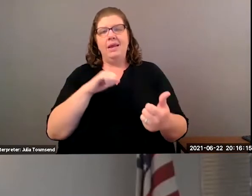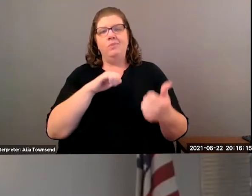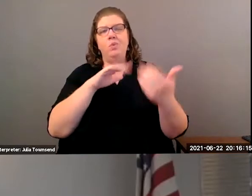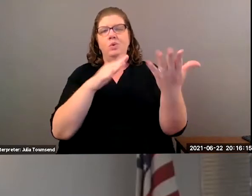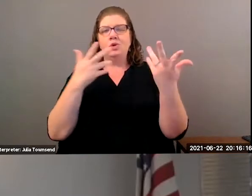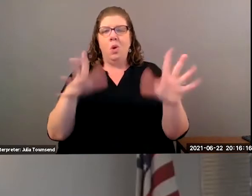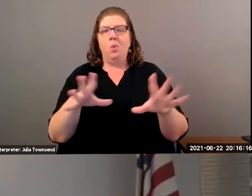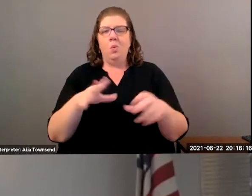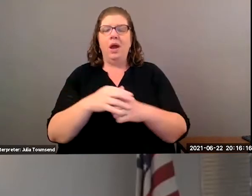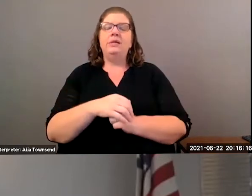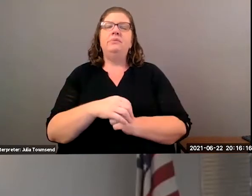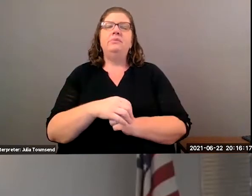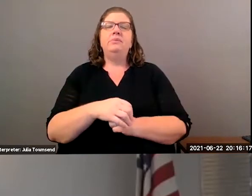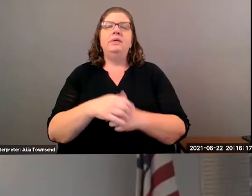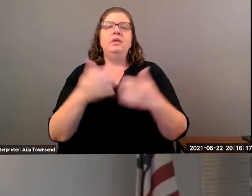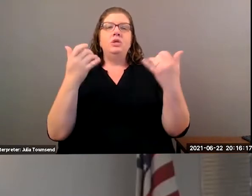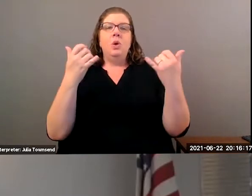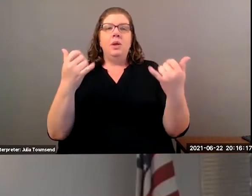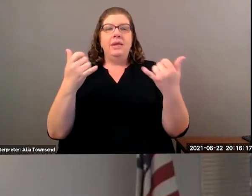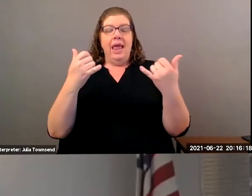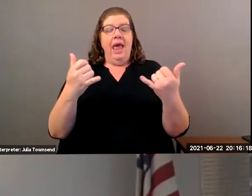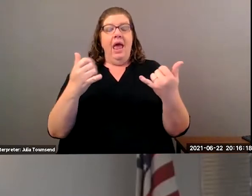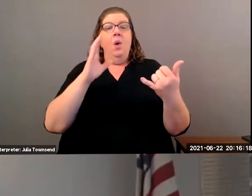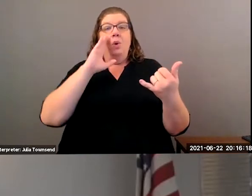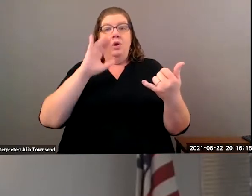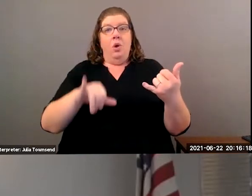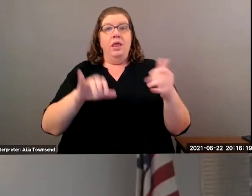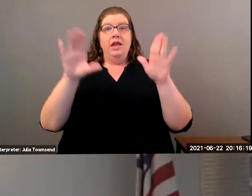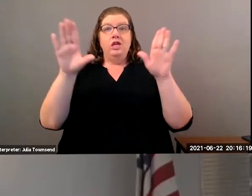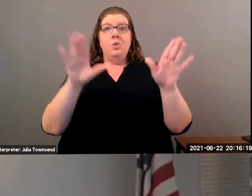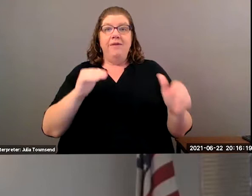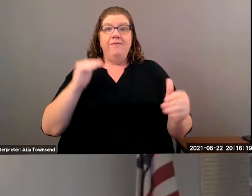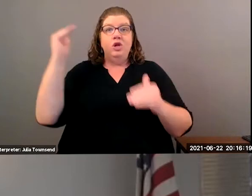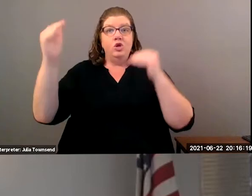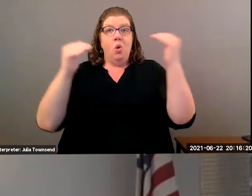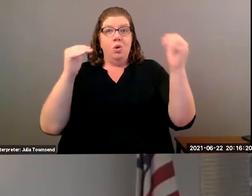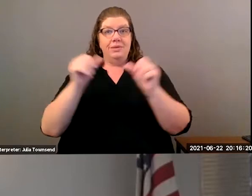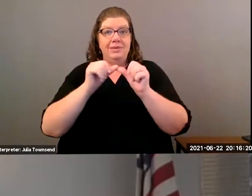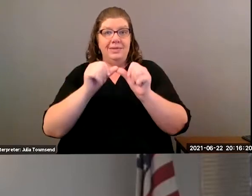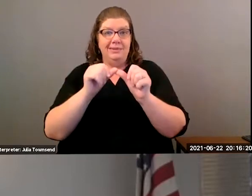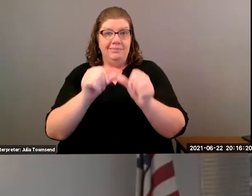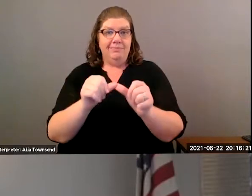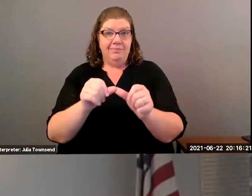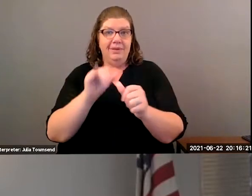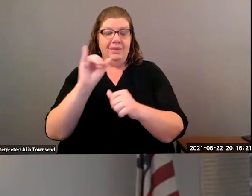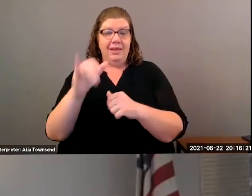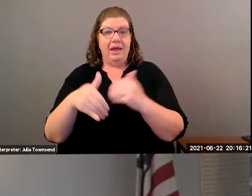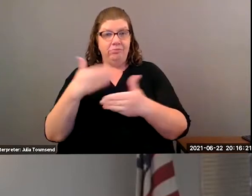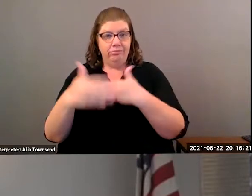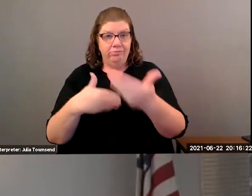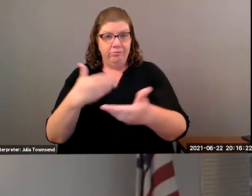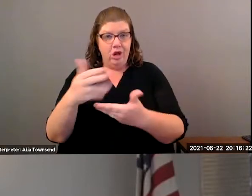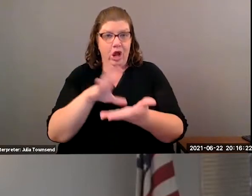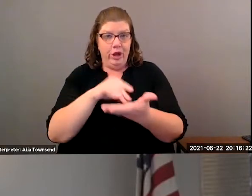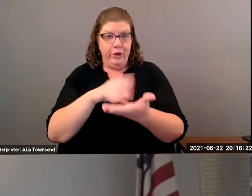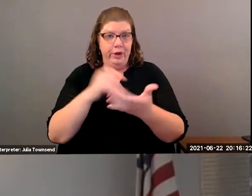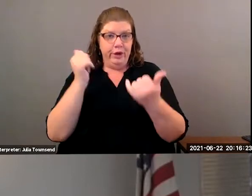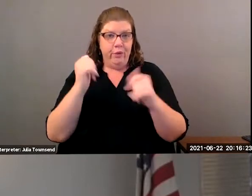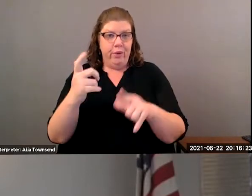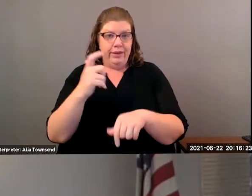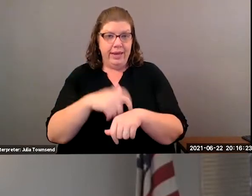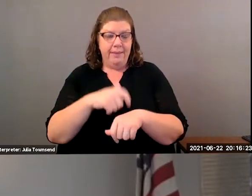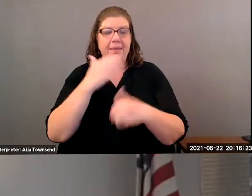endeavor. And now we know that it's great for adults to keep that rolling and keep learning all the time. So